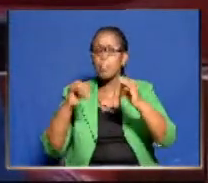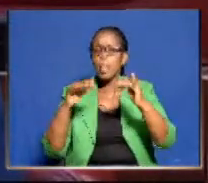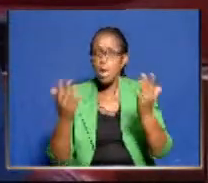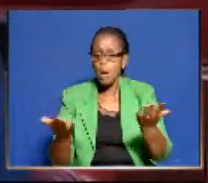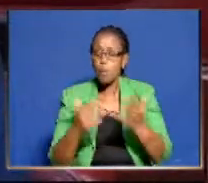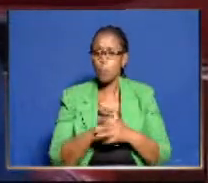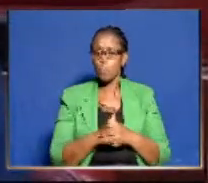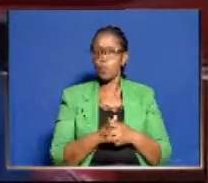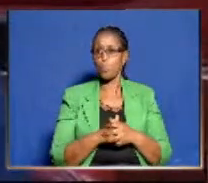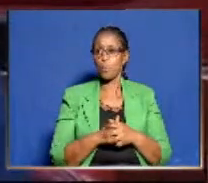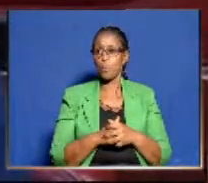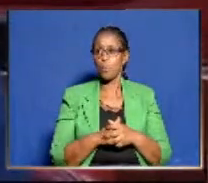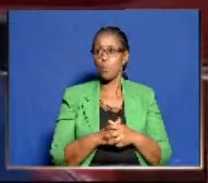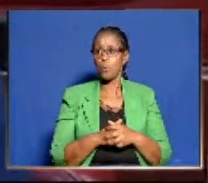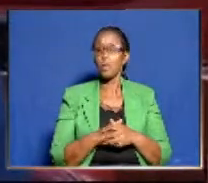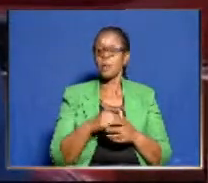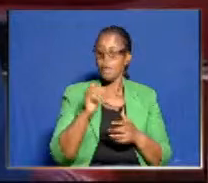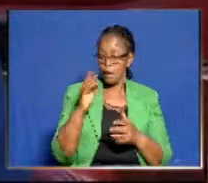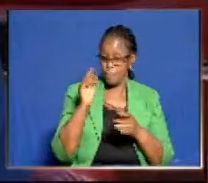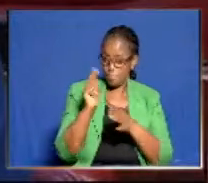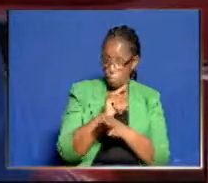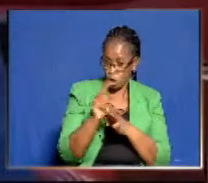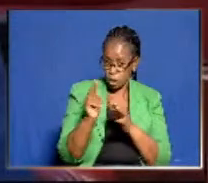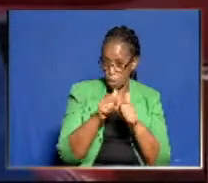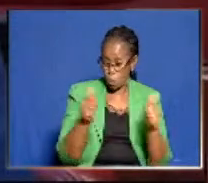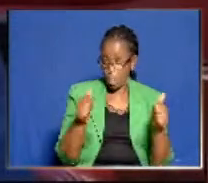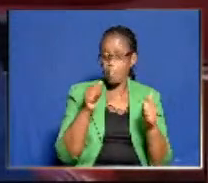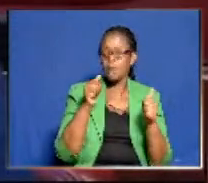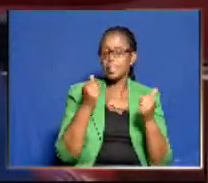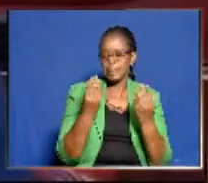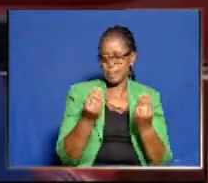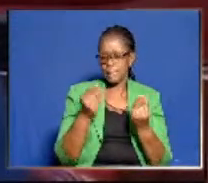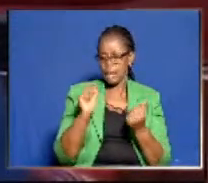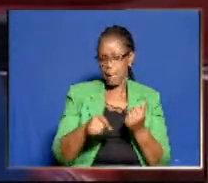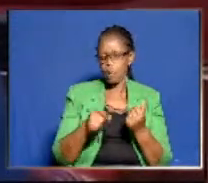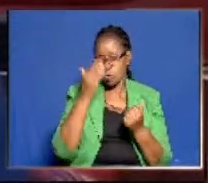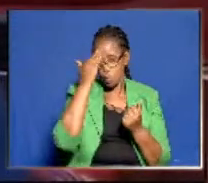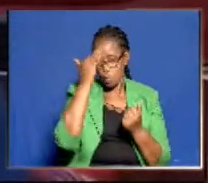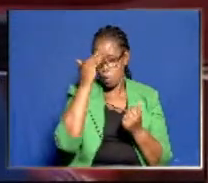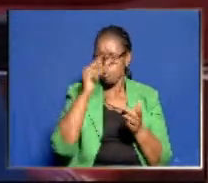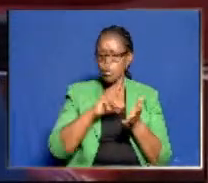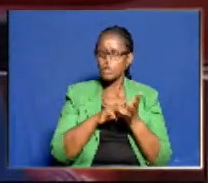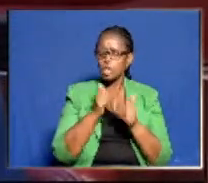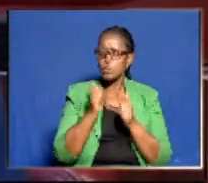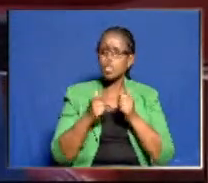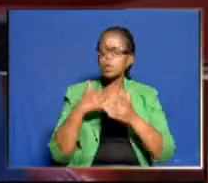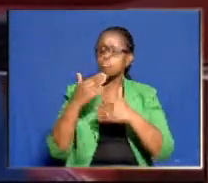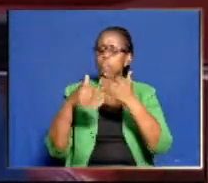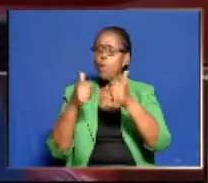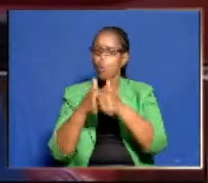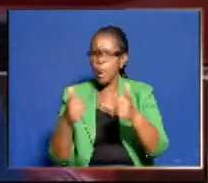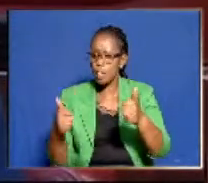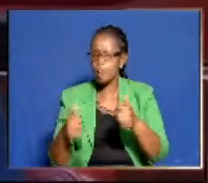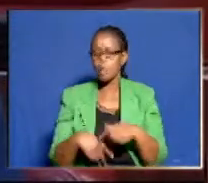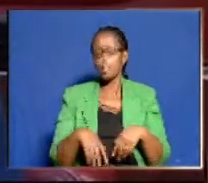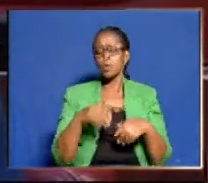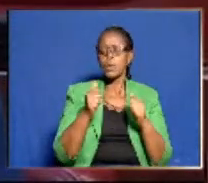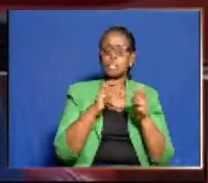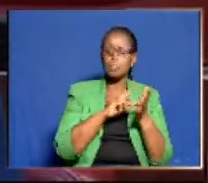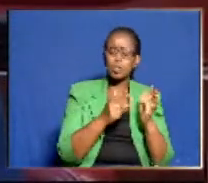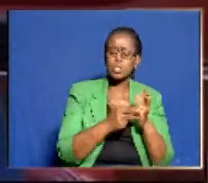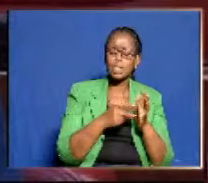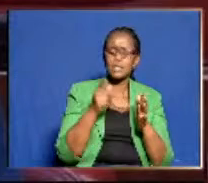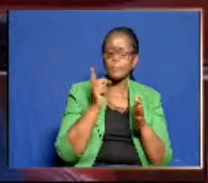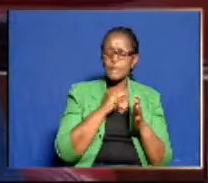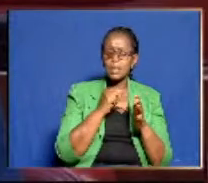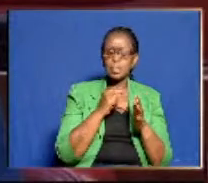By so doing, they'll know which projects are on course, which projects are outside the contractual period, and they can